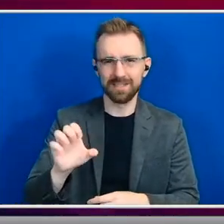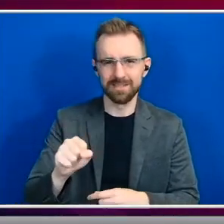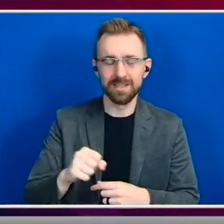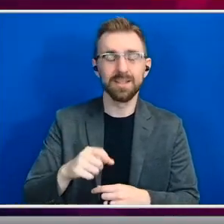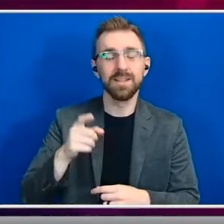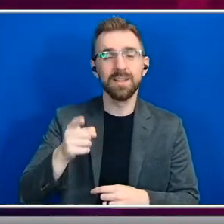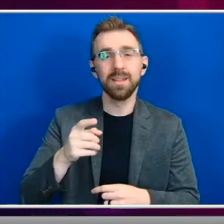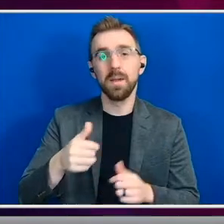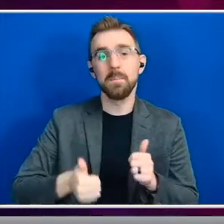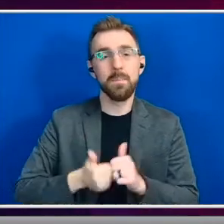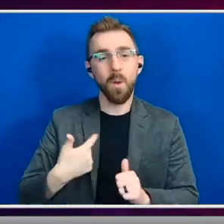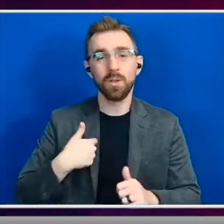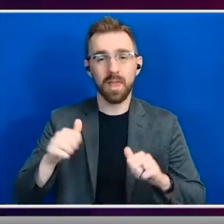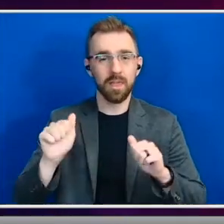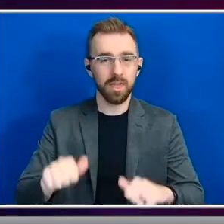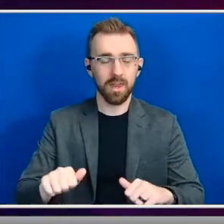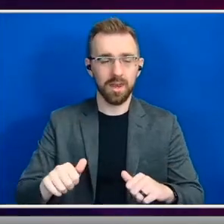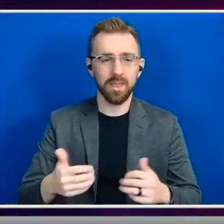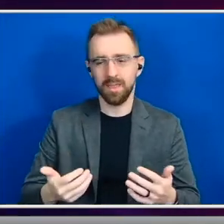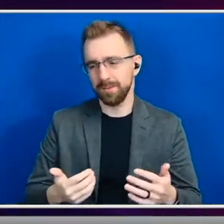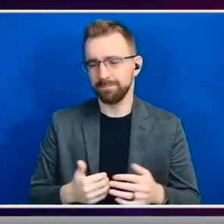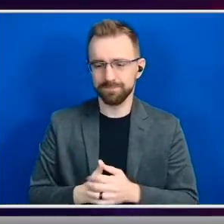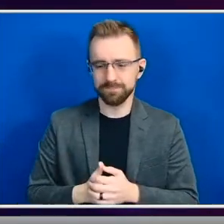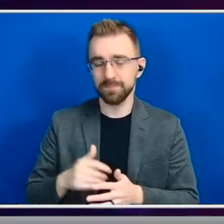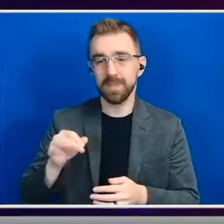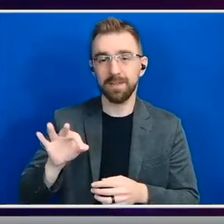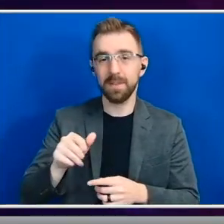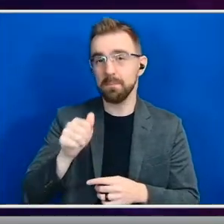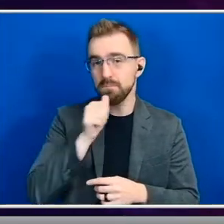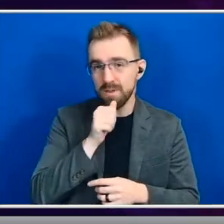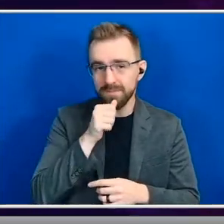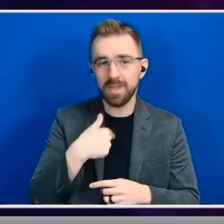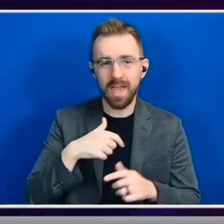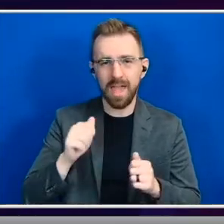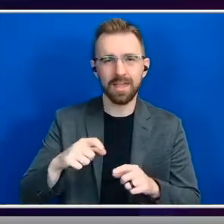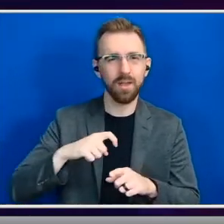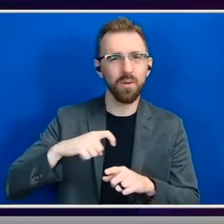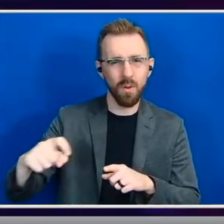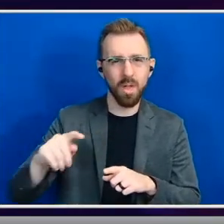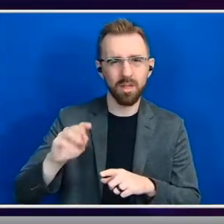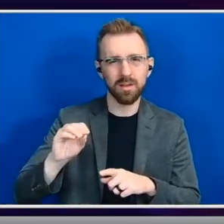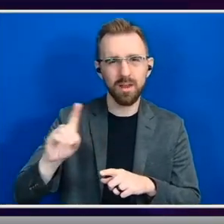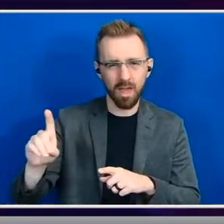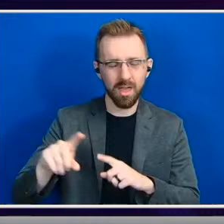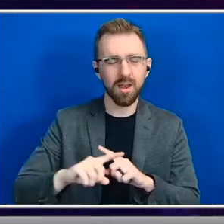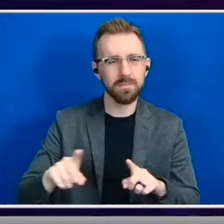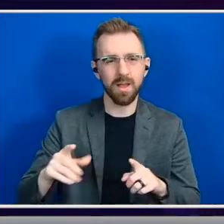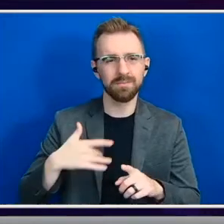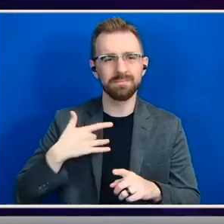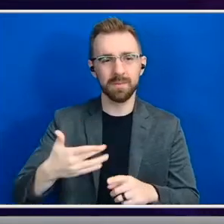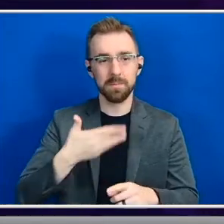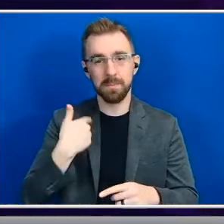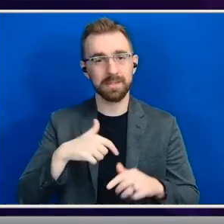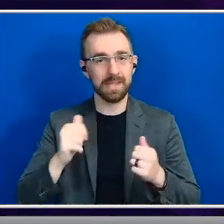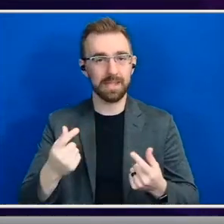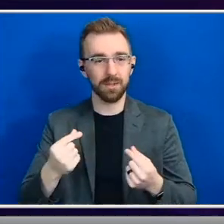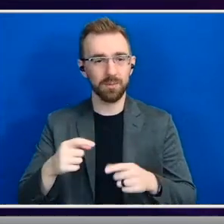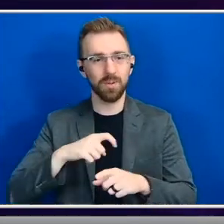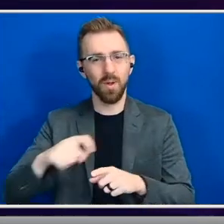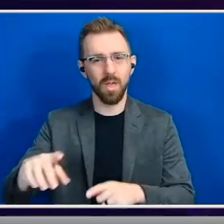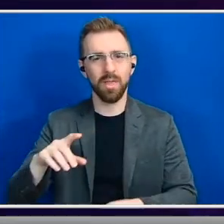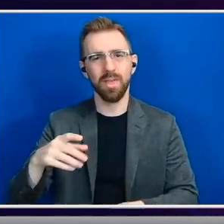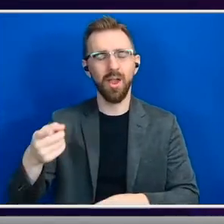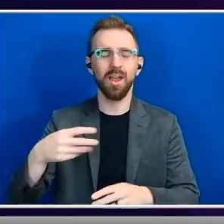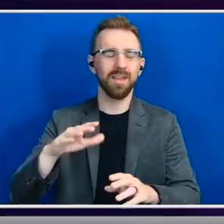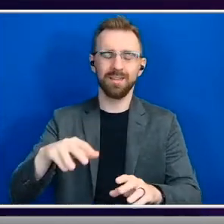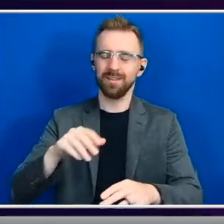can, if it's private, I can call him Todd. But normally, the best I can do is call him Dr. Todd. Okay. Yeah,